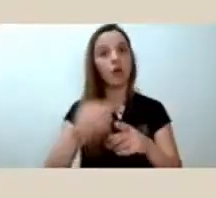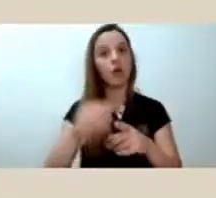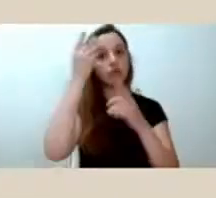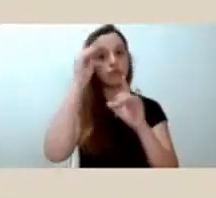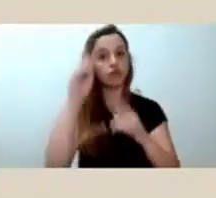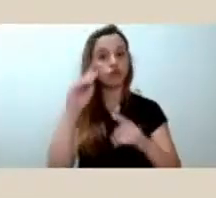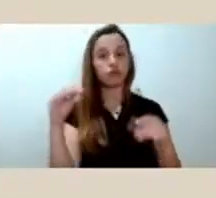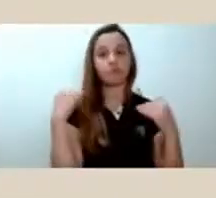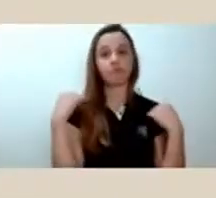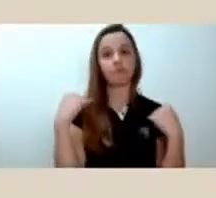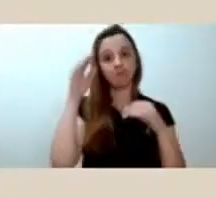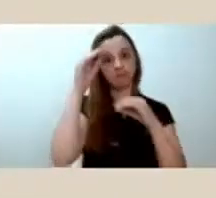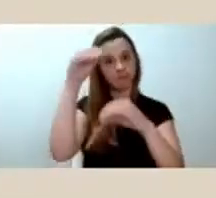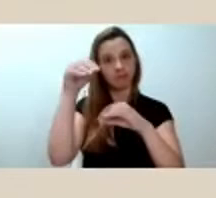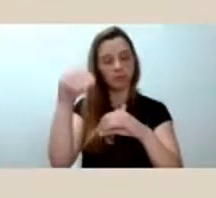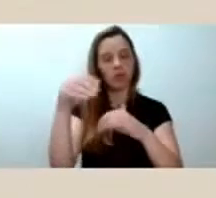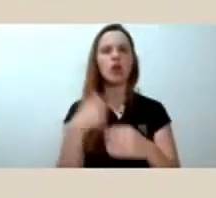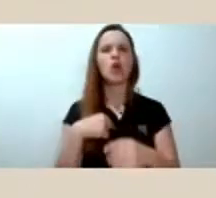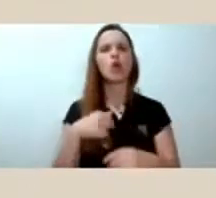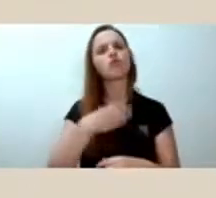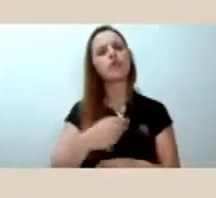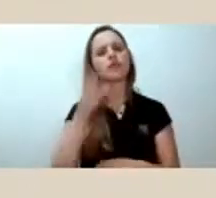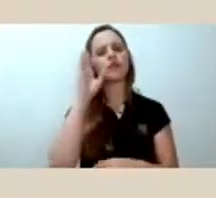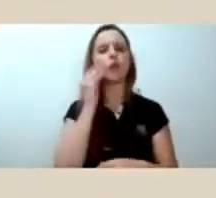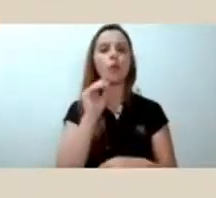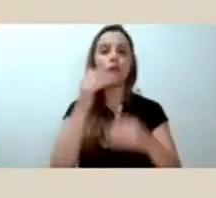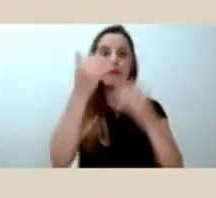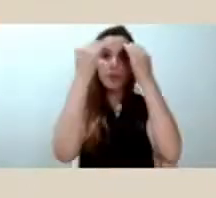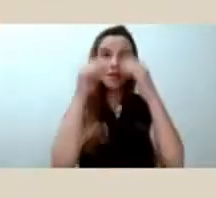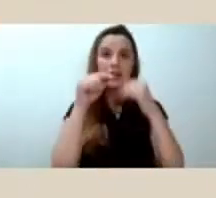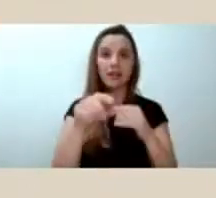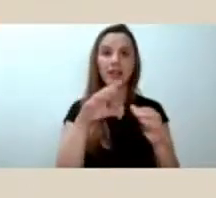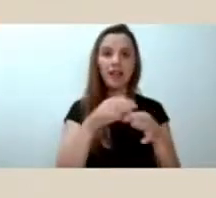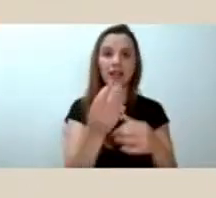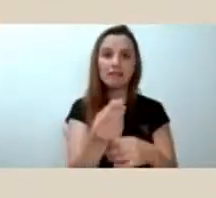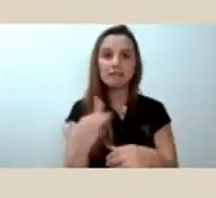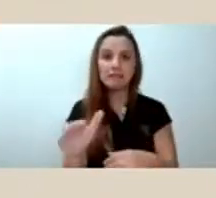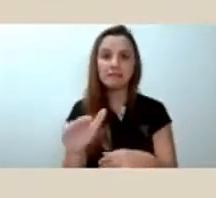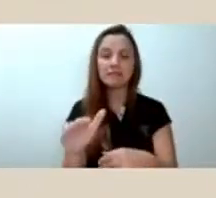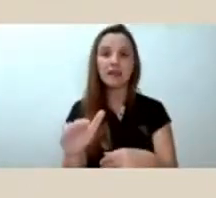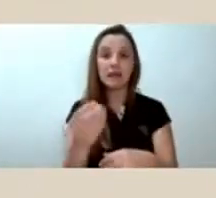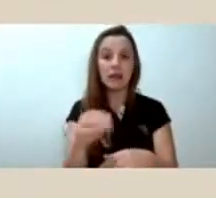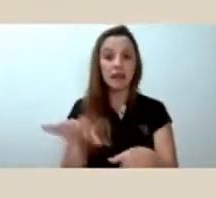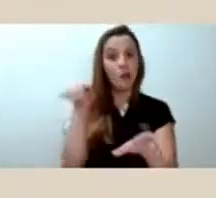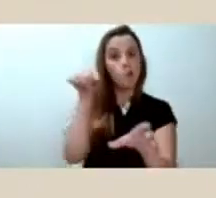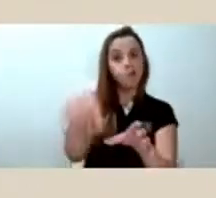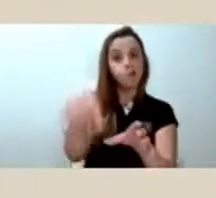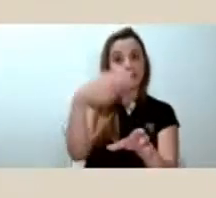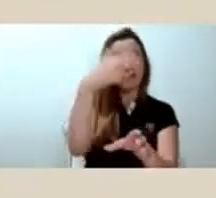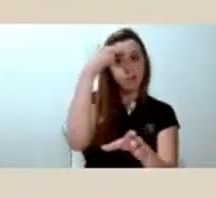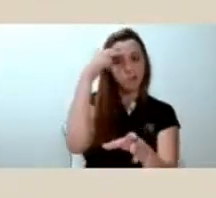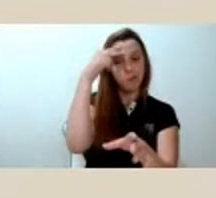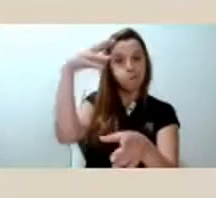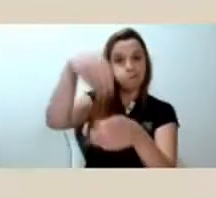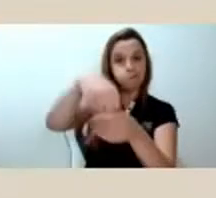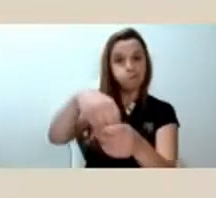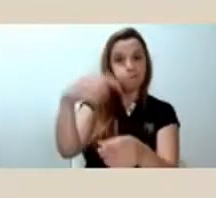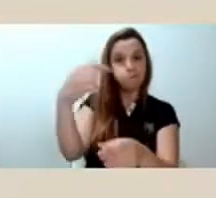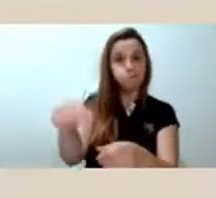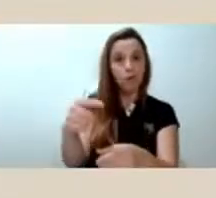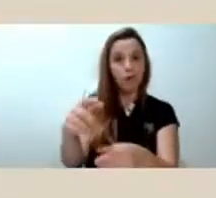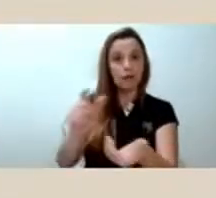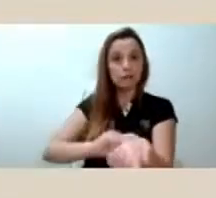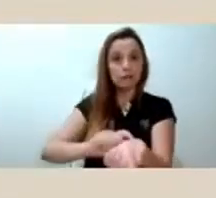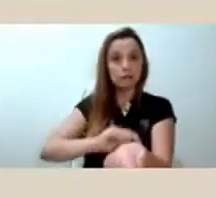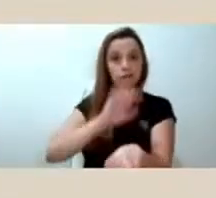how I can apply this information about children being racist or biased already at such an early stage in the classroom